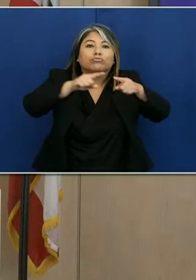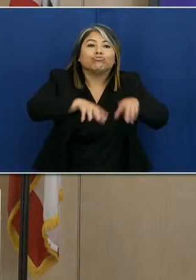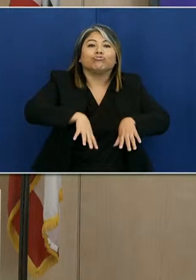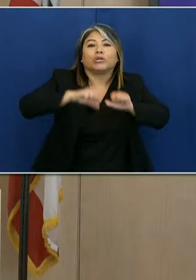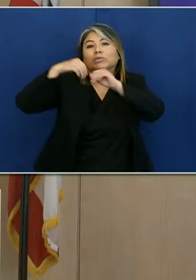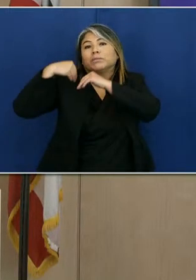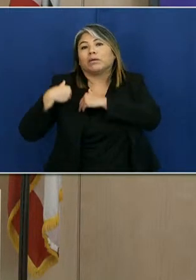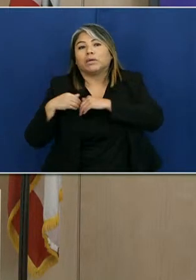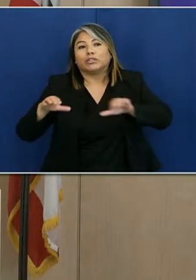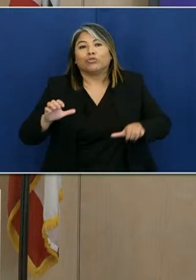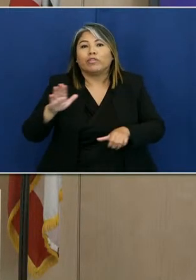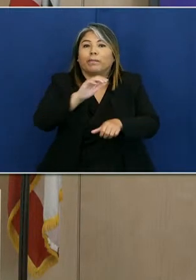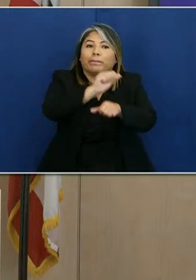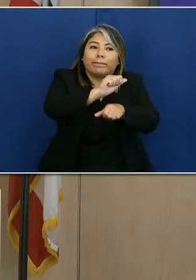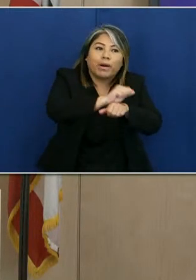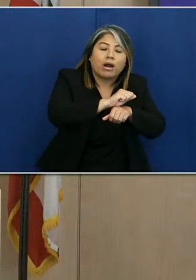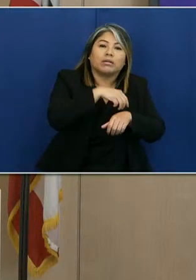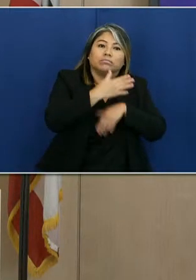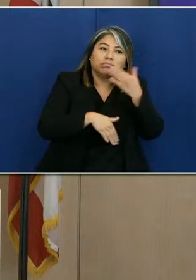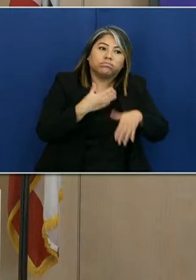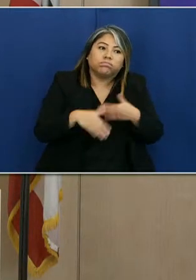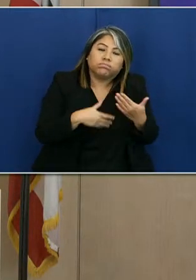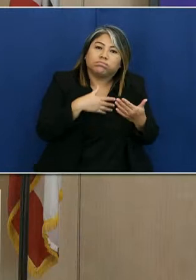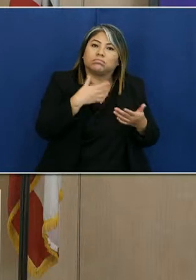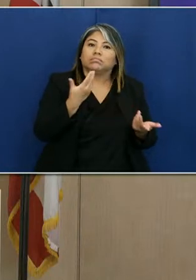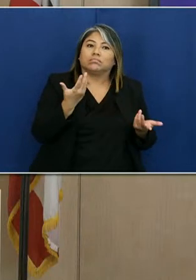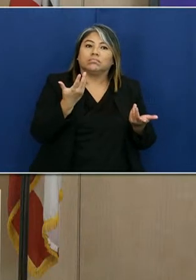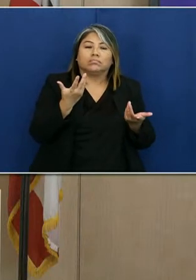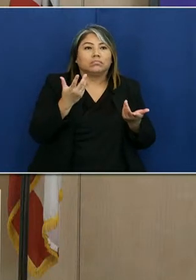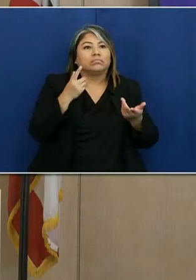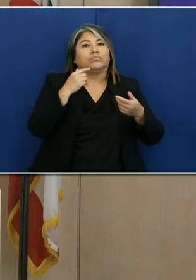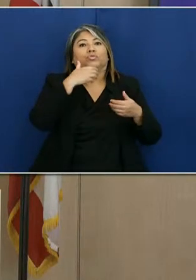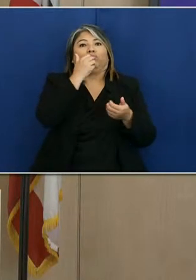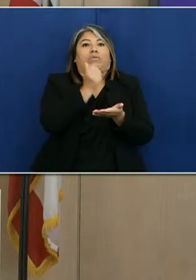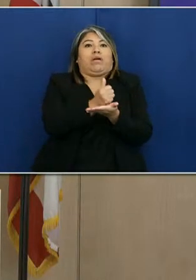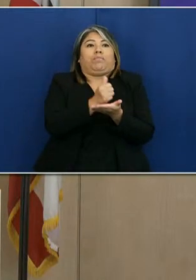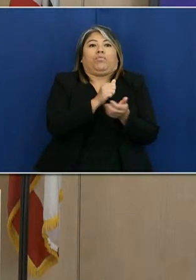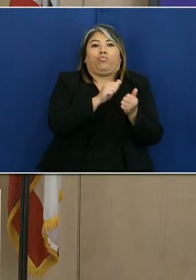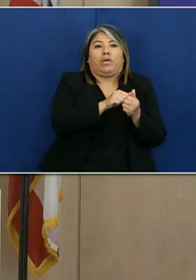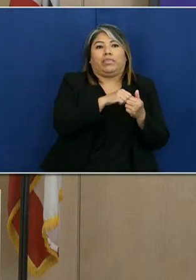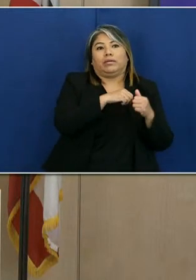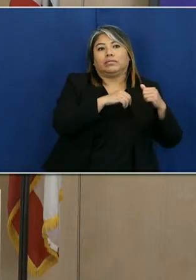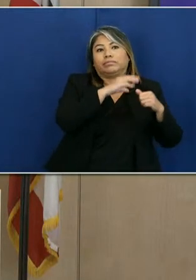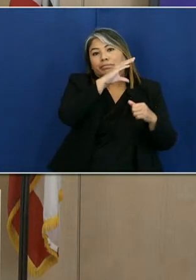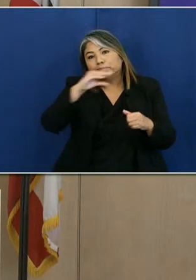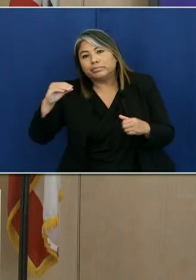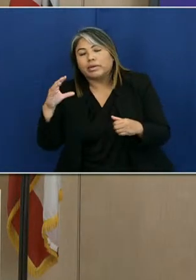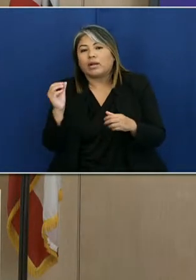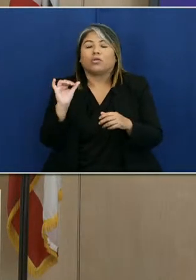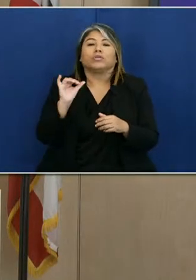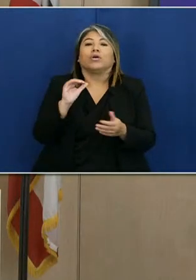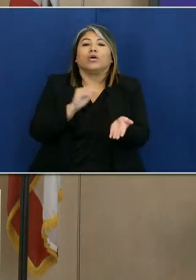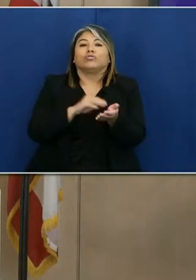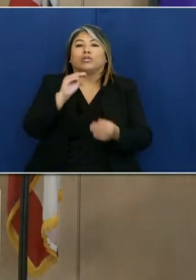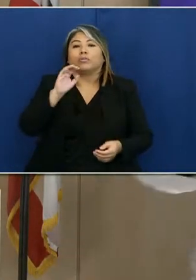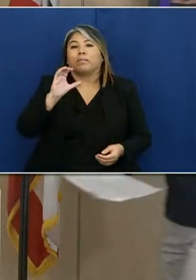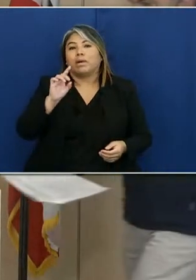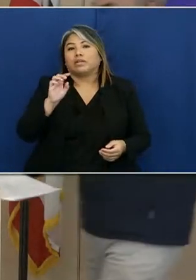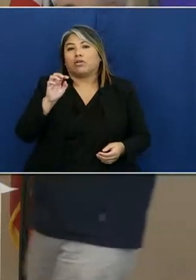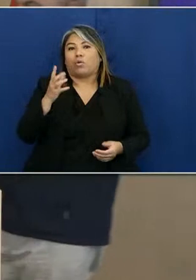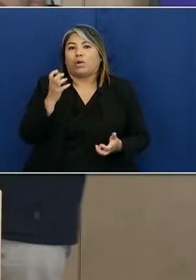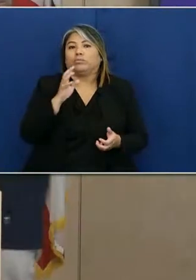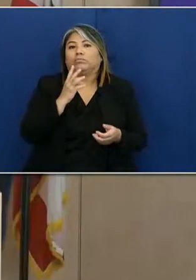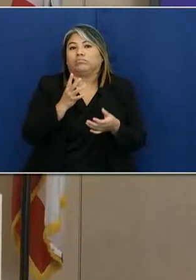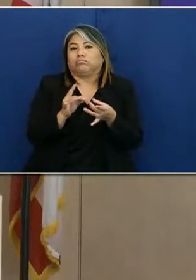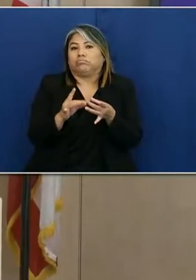responsibility and to do their part to help move the curve. And also, Dr. McDonald would like to provide some comments.